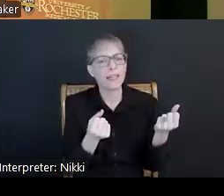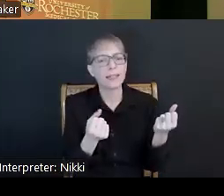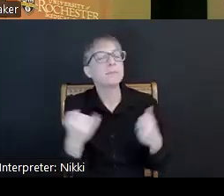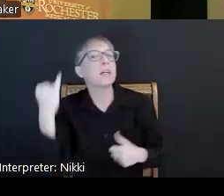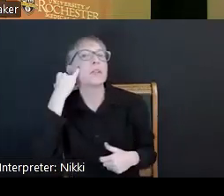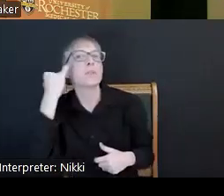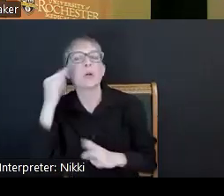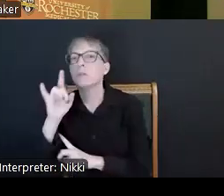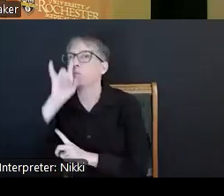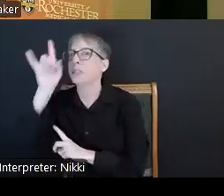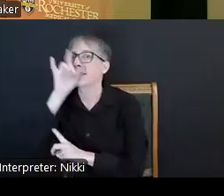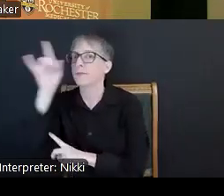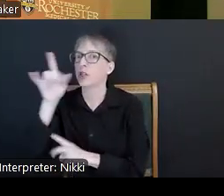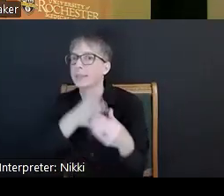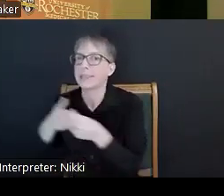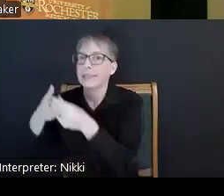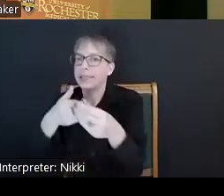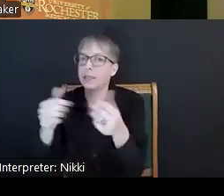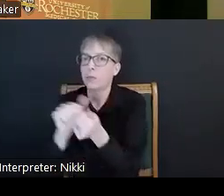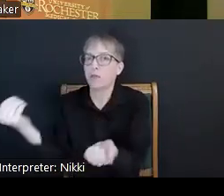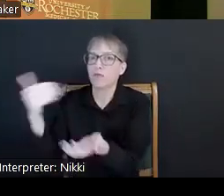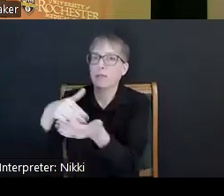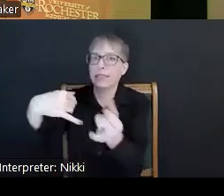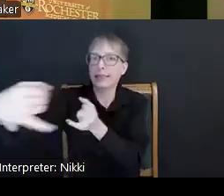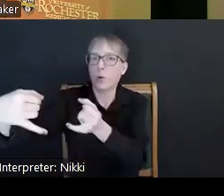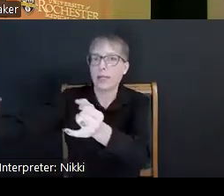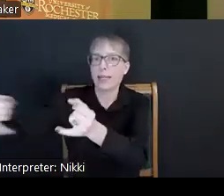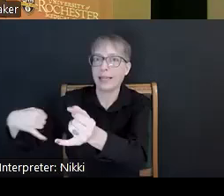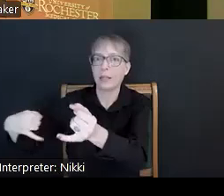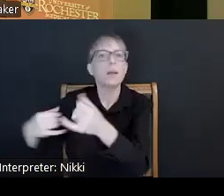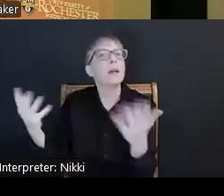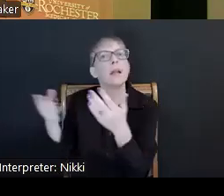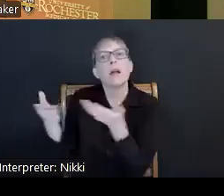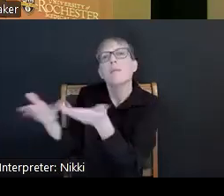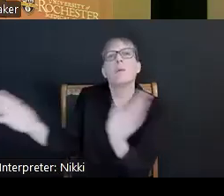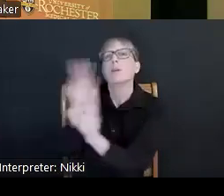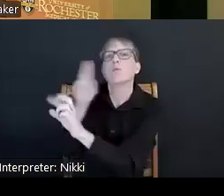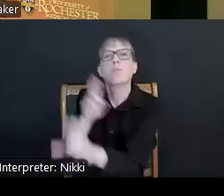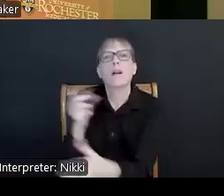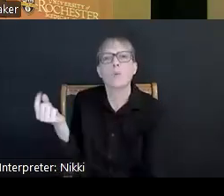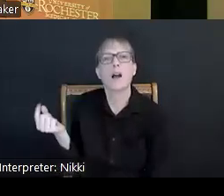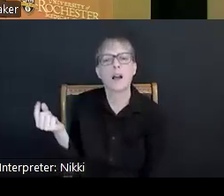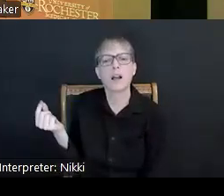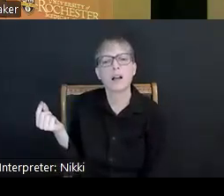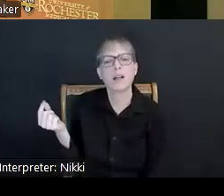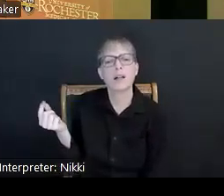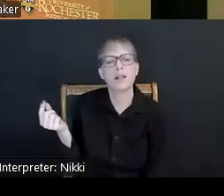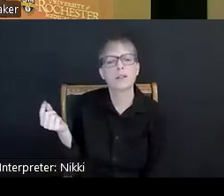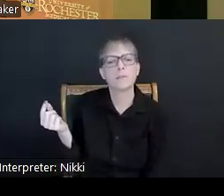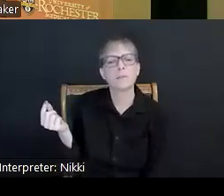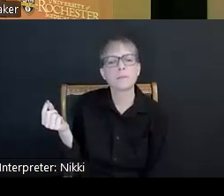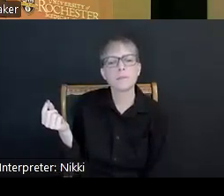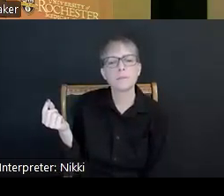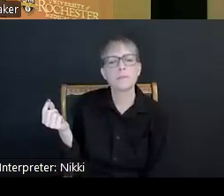in providing rezoning regulations, what has been the public response? What have they said to you as supervisor? There